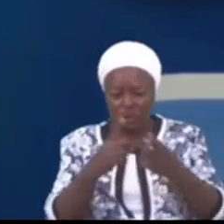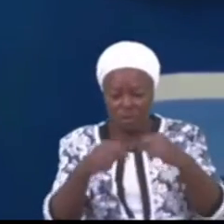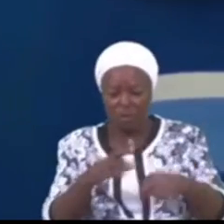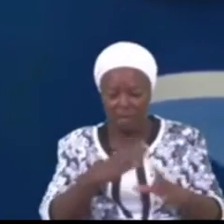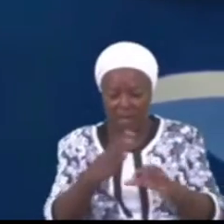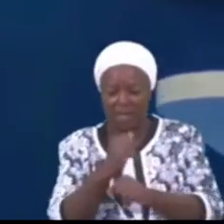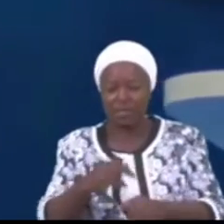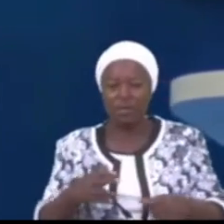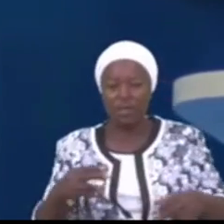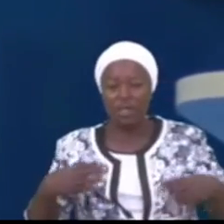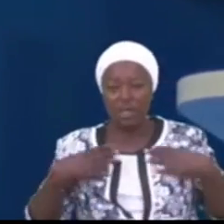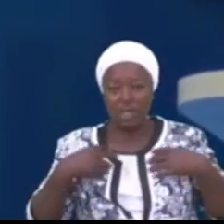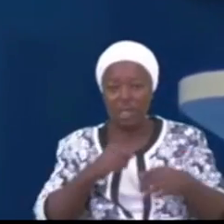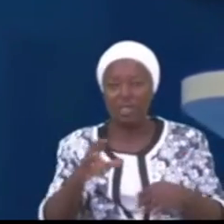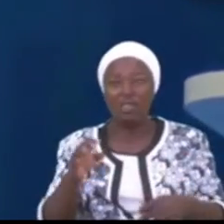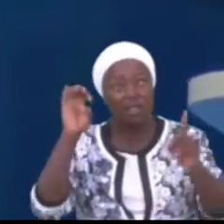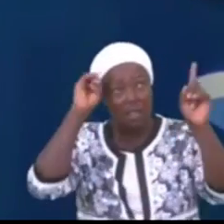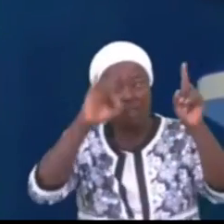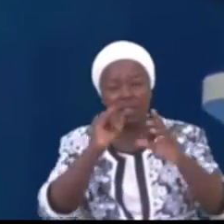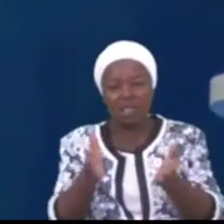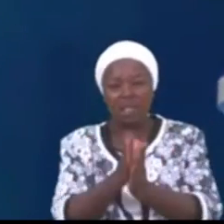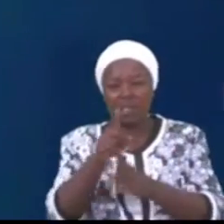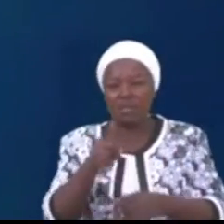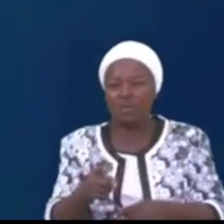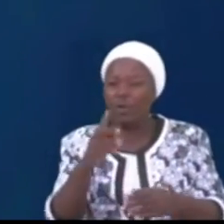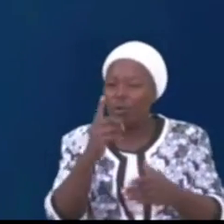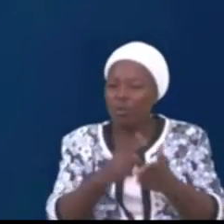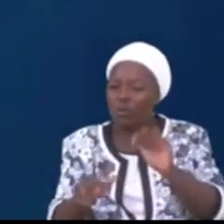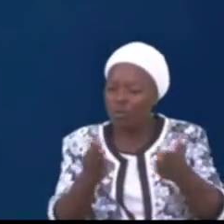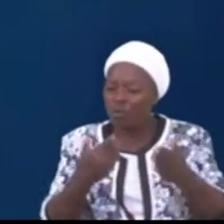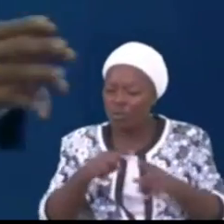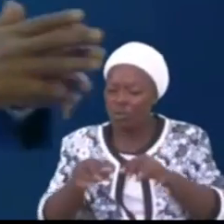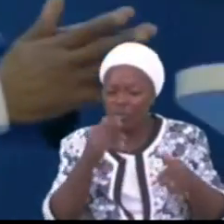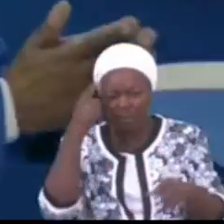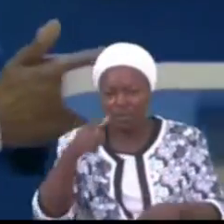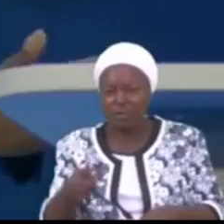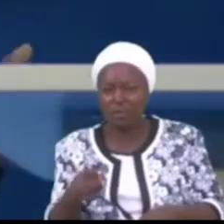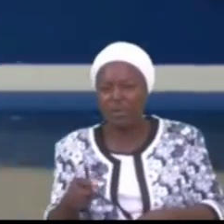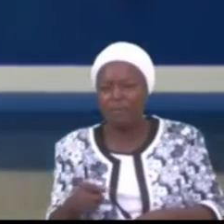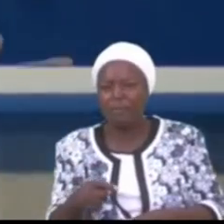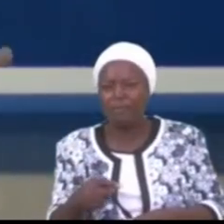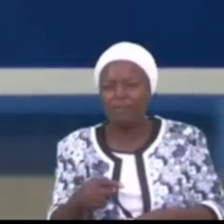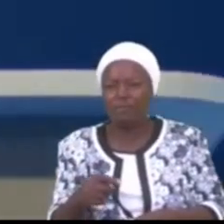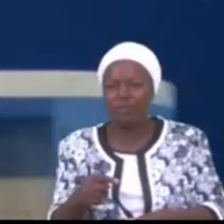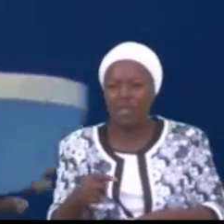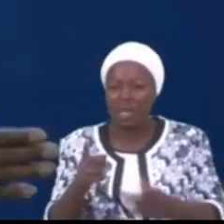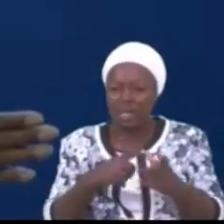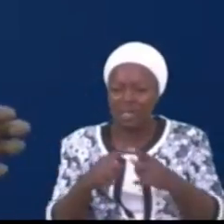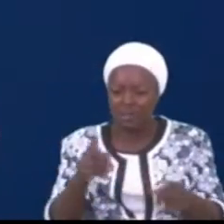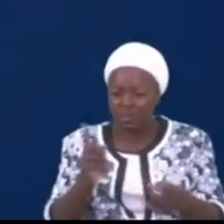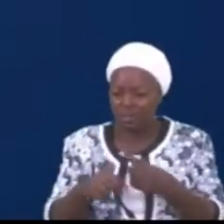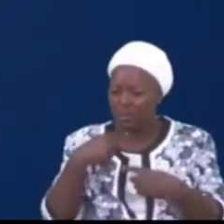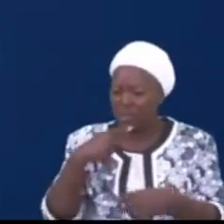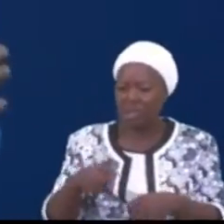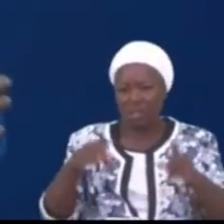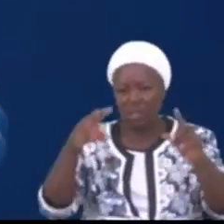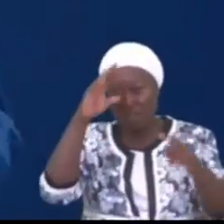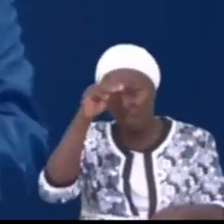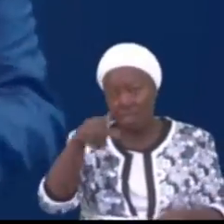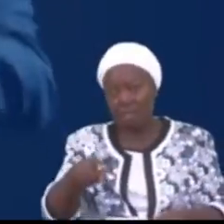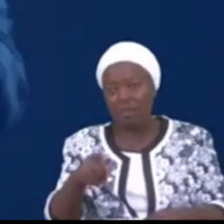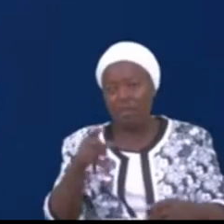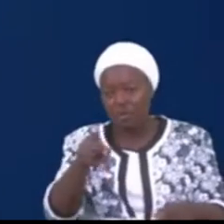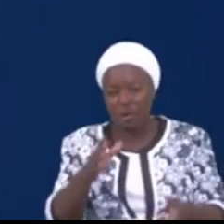him, it's asking you, what do you want me to do for you? And with your mouth, you tell him, you ask